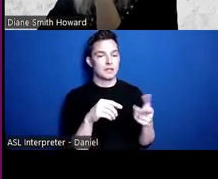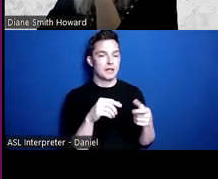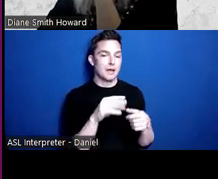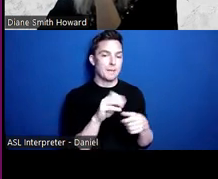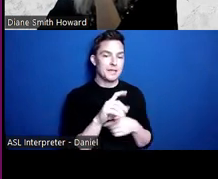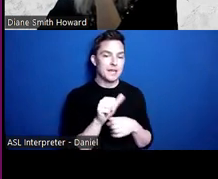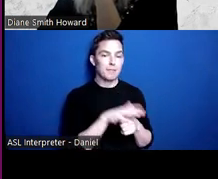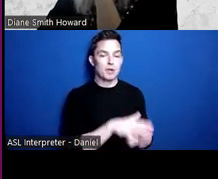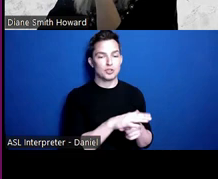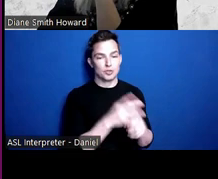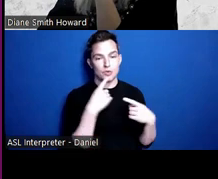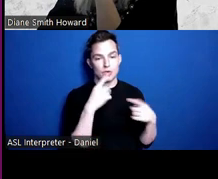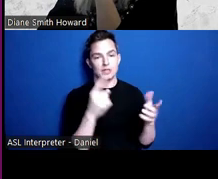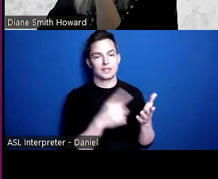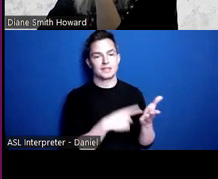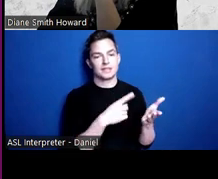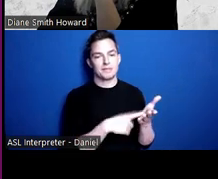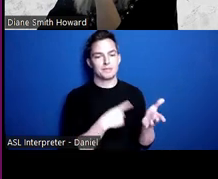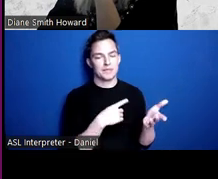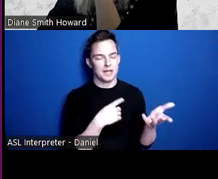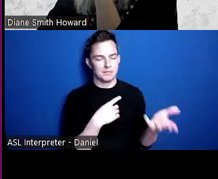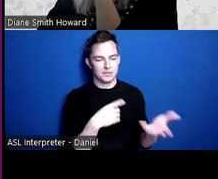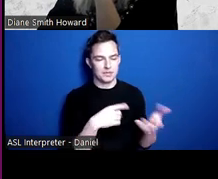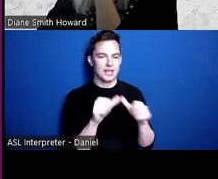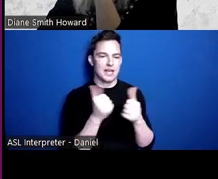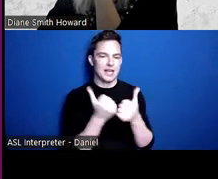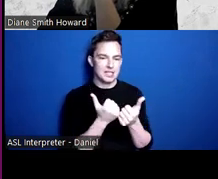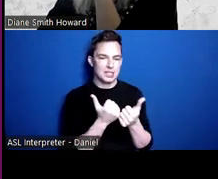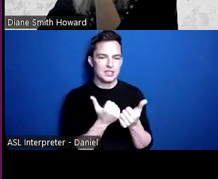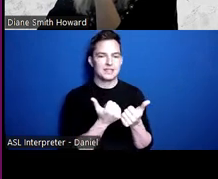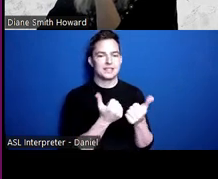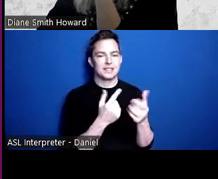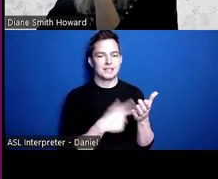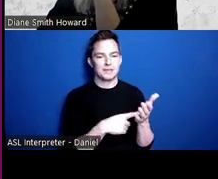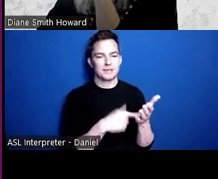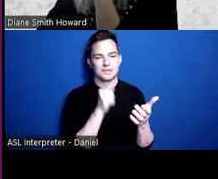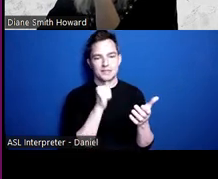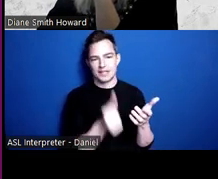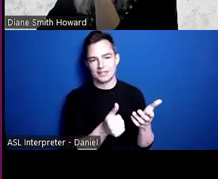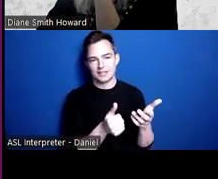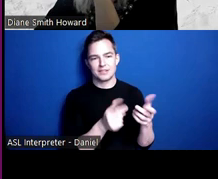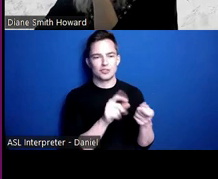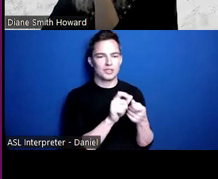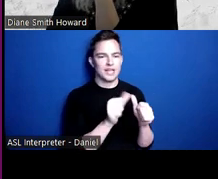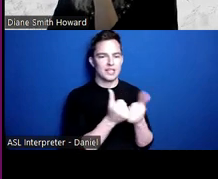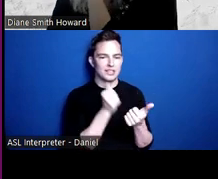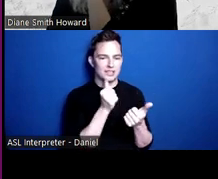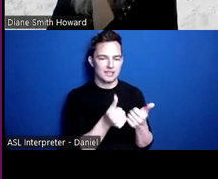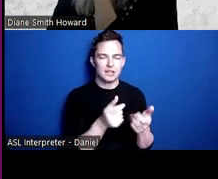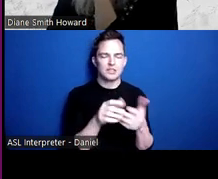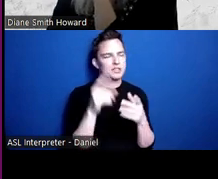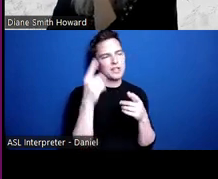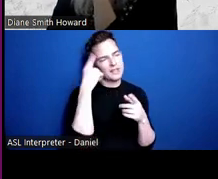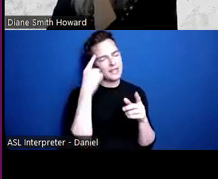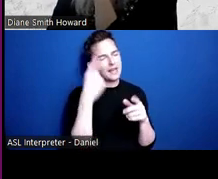sometimes it doesn't. You know, you just keep your eye on the prize, so to speak, and then think about your strategies as they